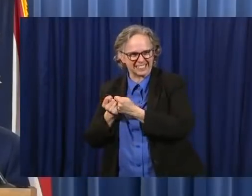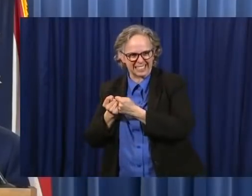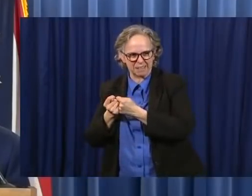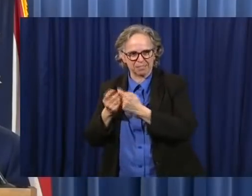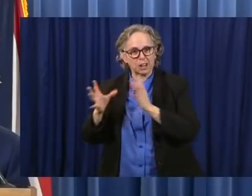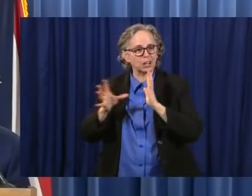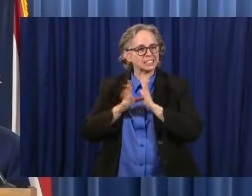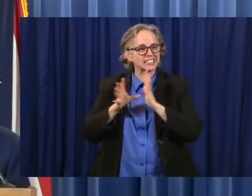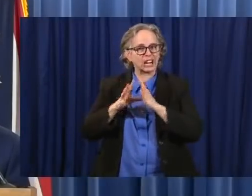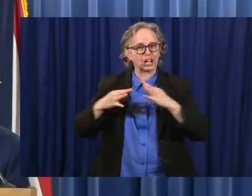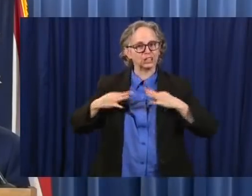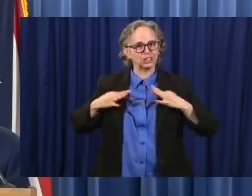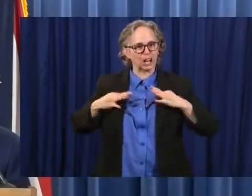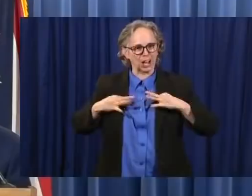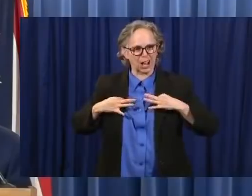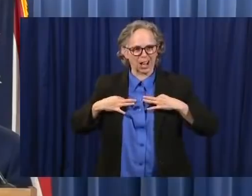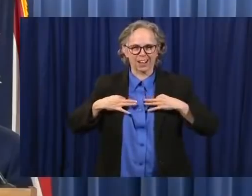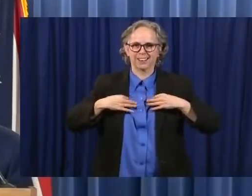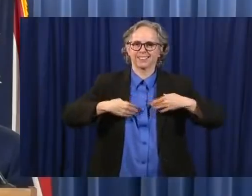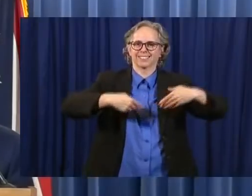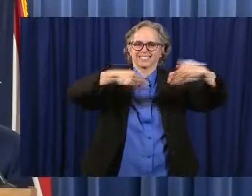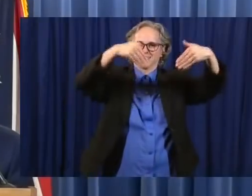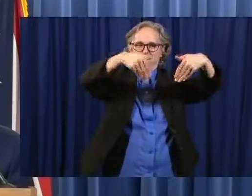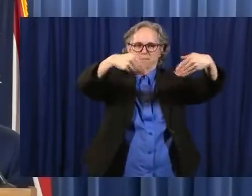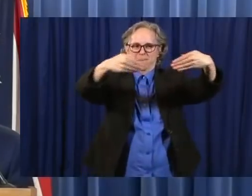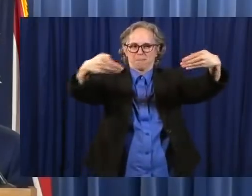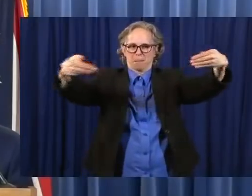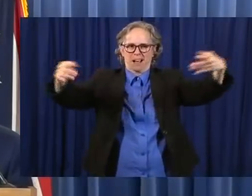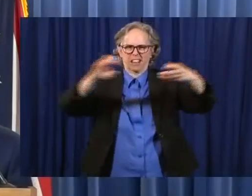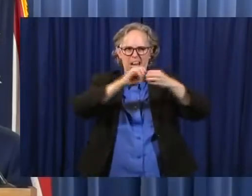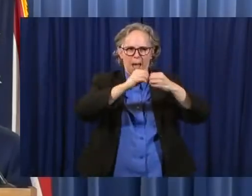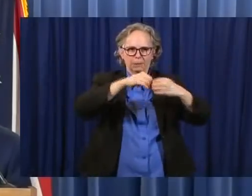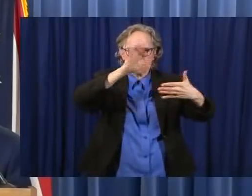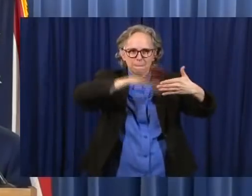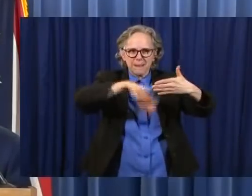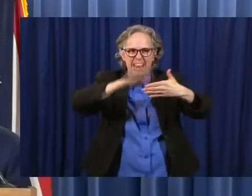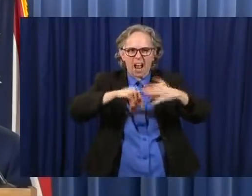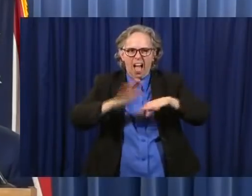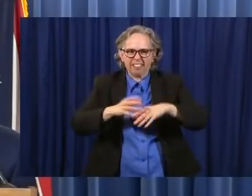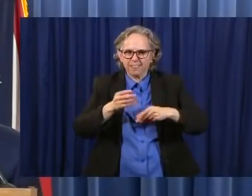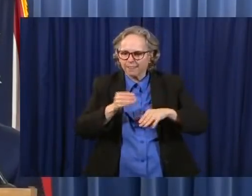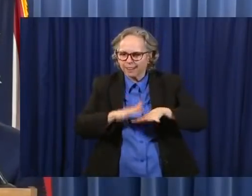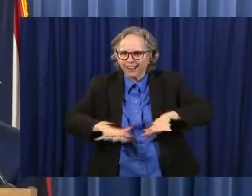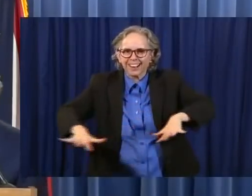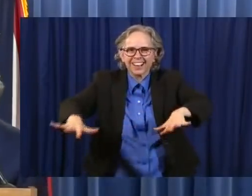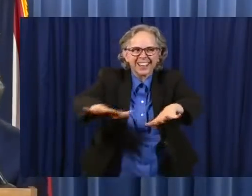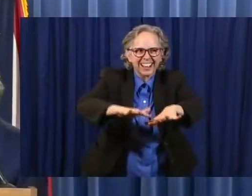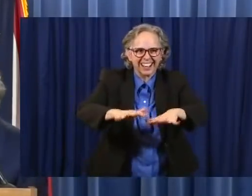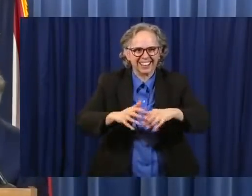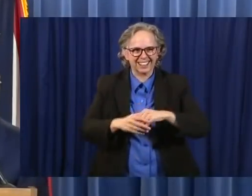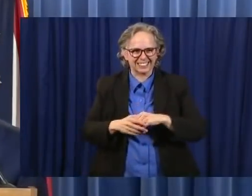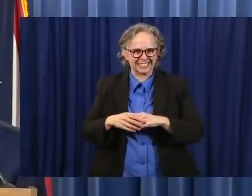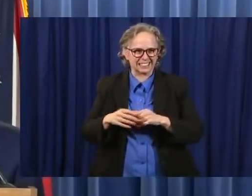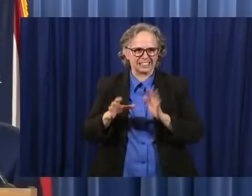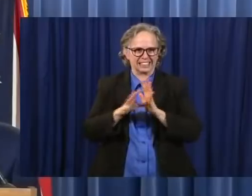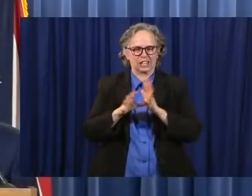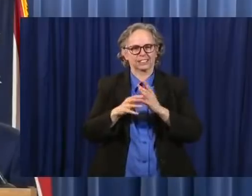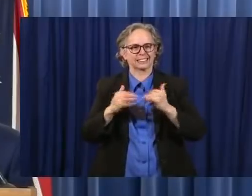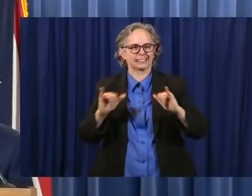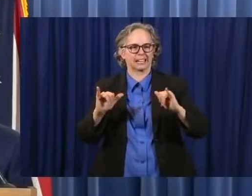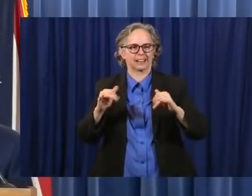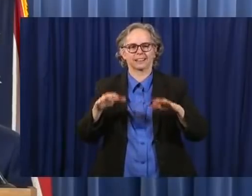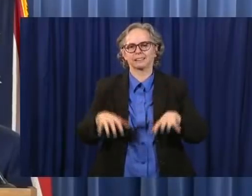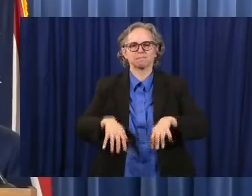on the field and painted their numbers on the field so that, in a sense, their seniors could still take the field one last